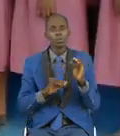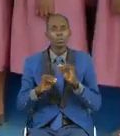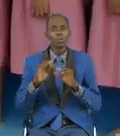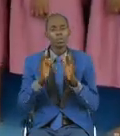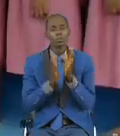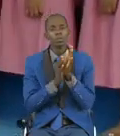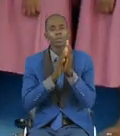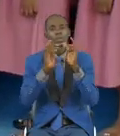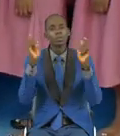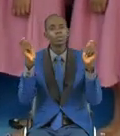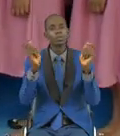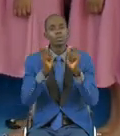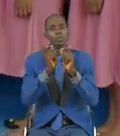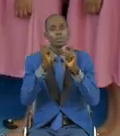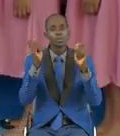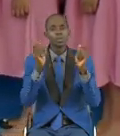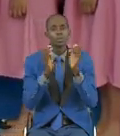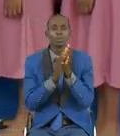perfect. Hallelujah!